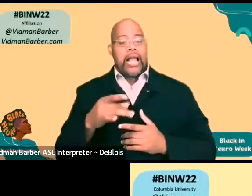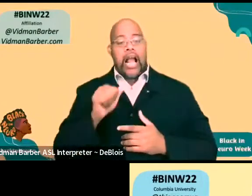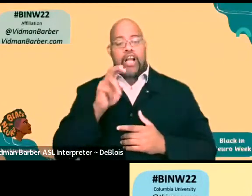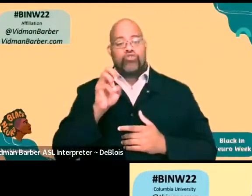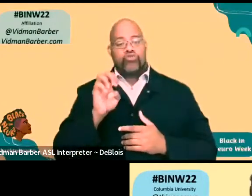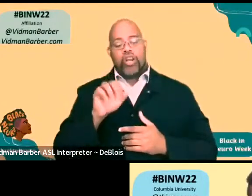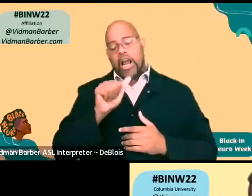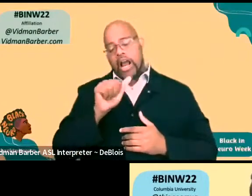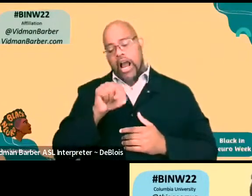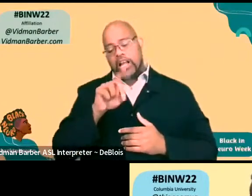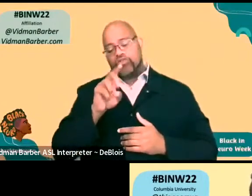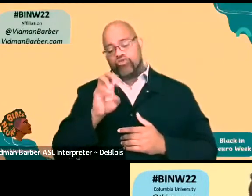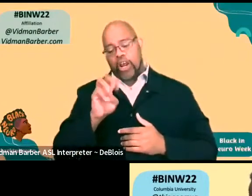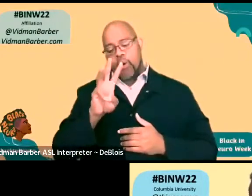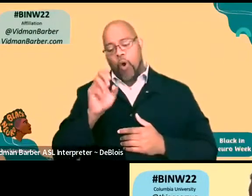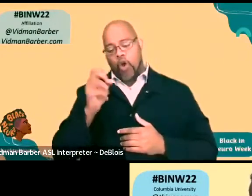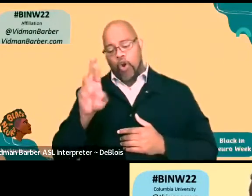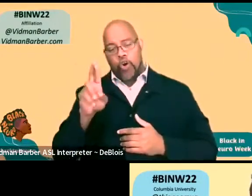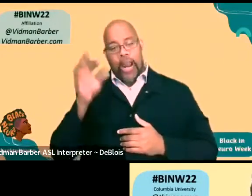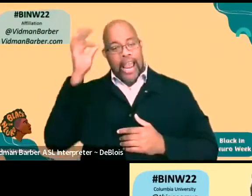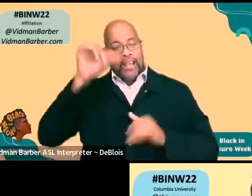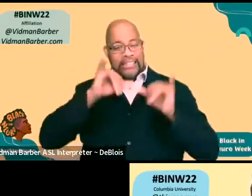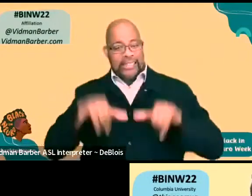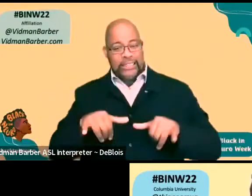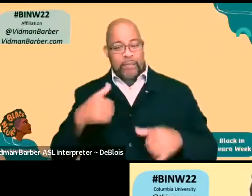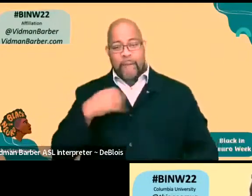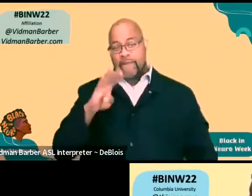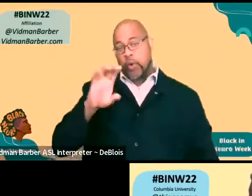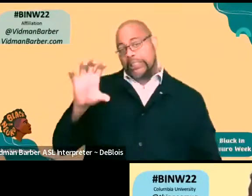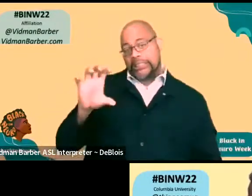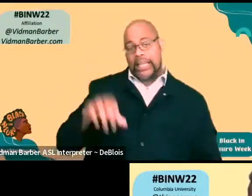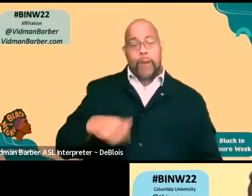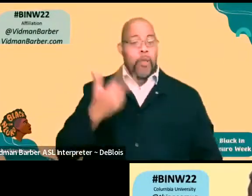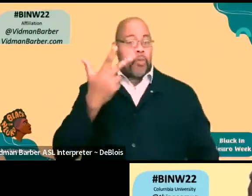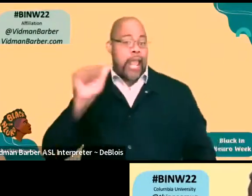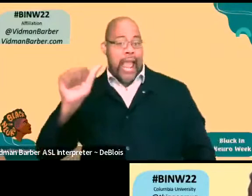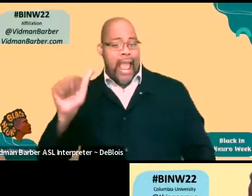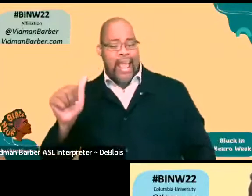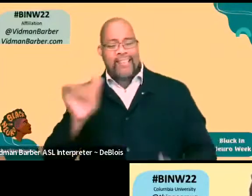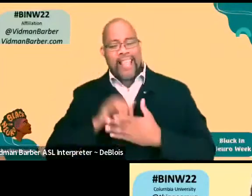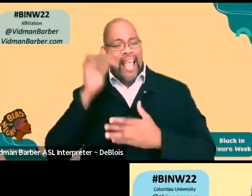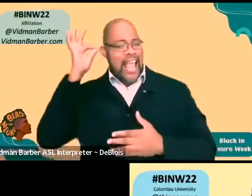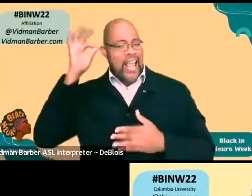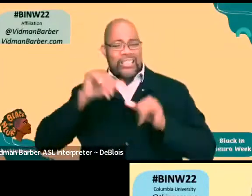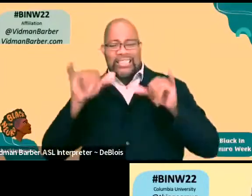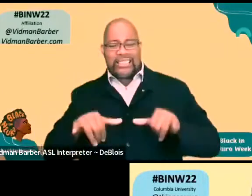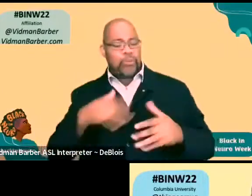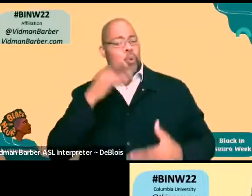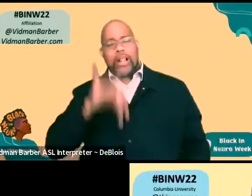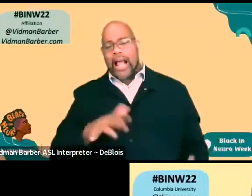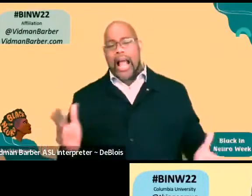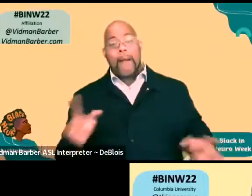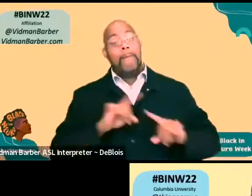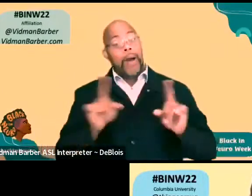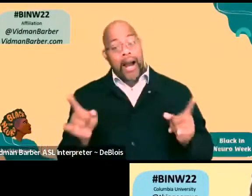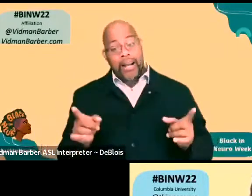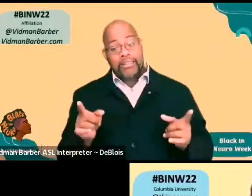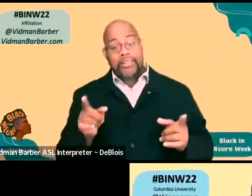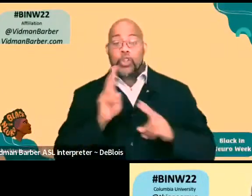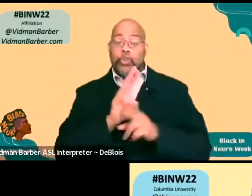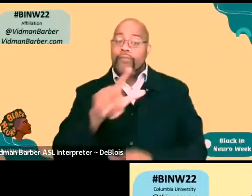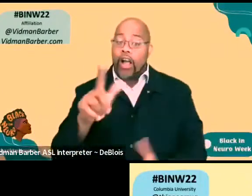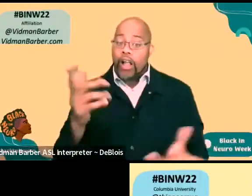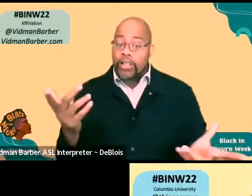Walker hair system. So that's the one where everyone's like, I'm a 4C or I'm a 3A. Like that hair system, don't like it, but it's